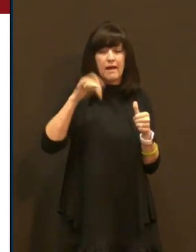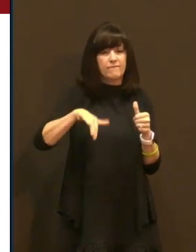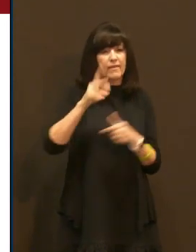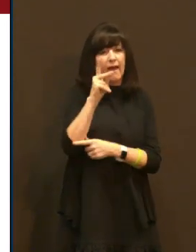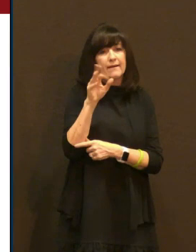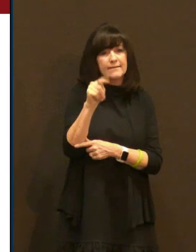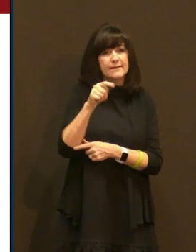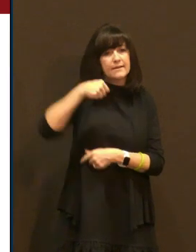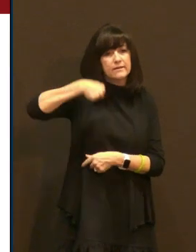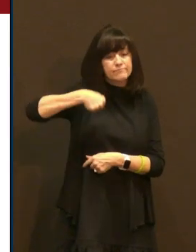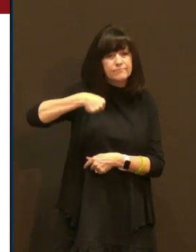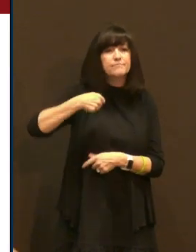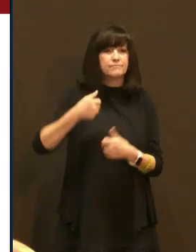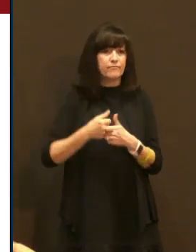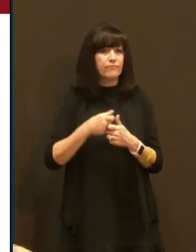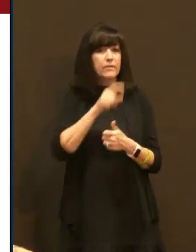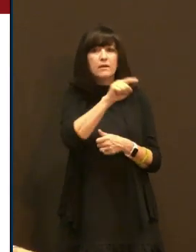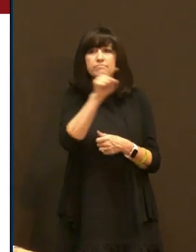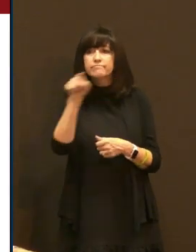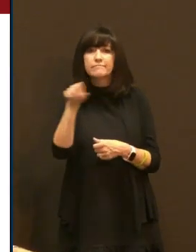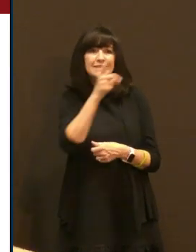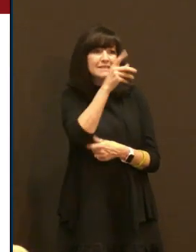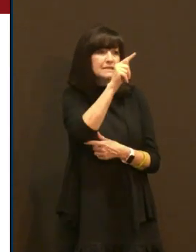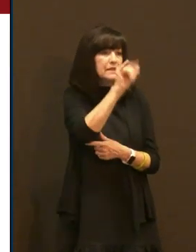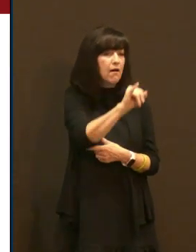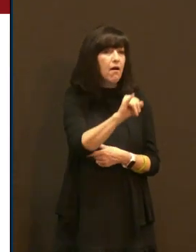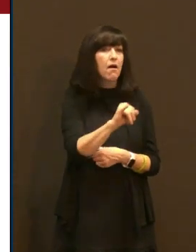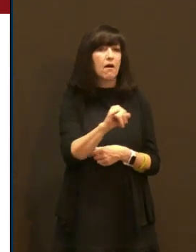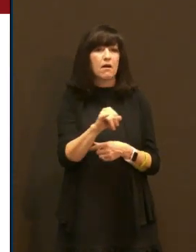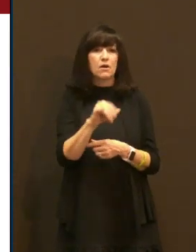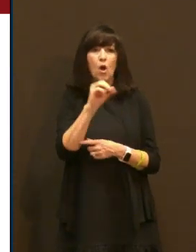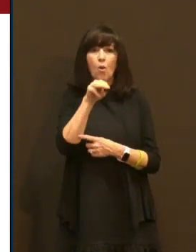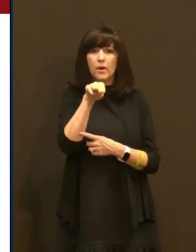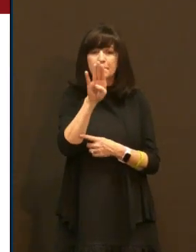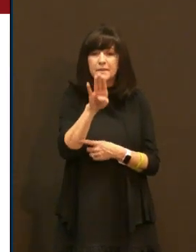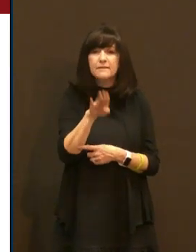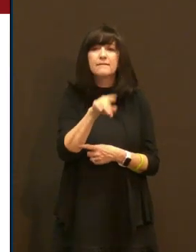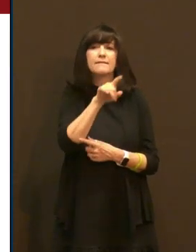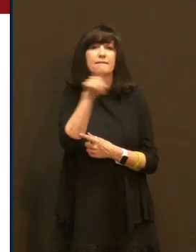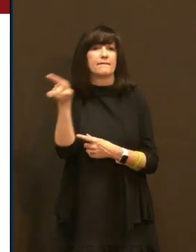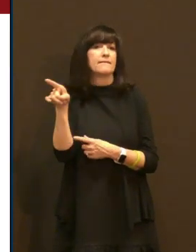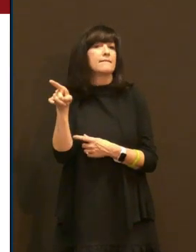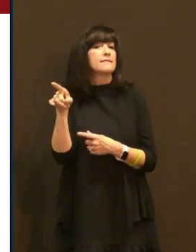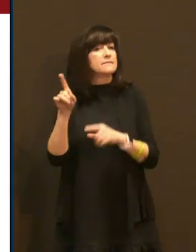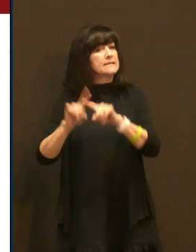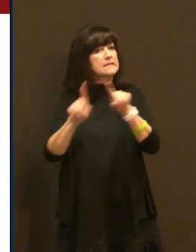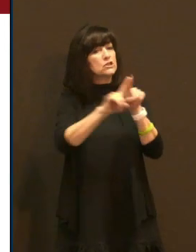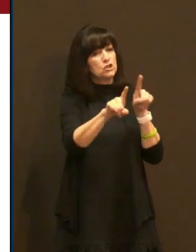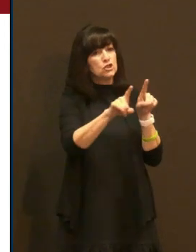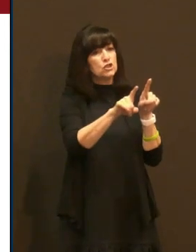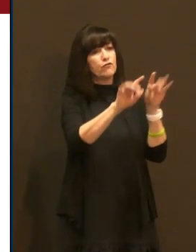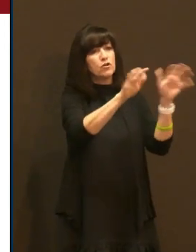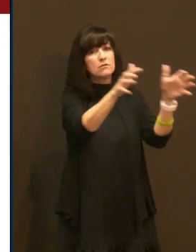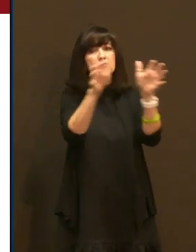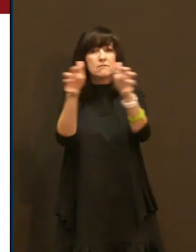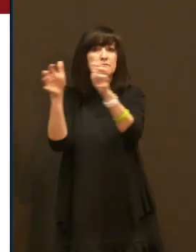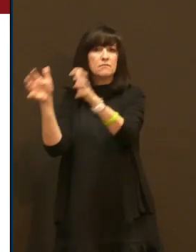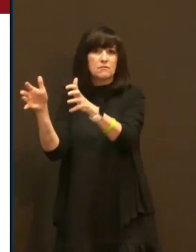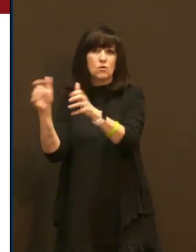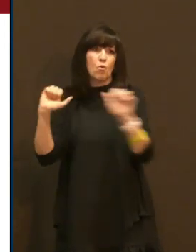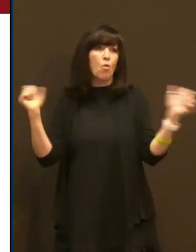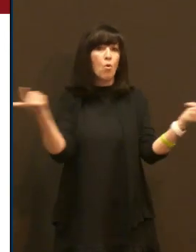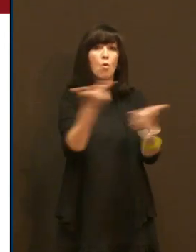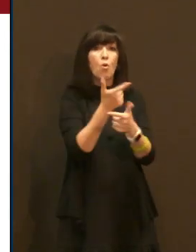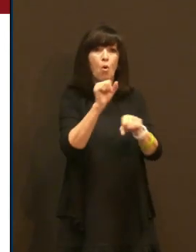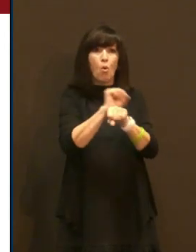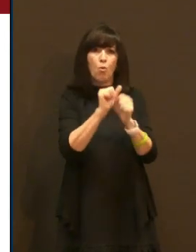business, from our nonprofits, from, you know, Office of Management and Budget. This was something that, again, we're just hoping it's one thing that will help give